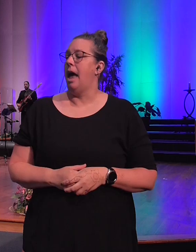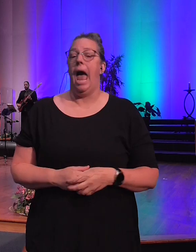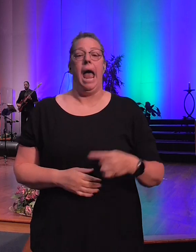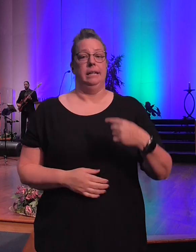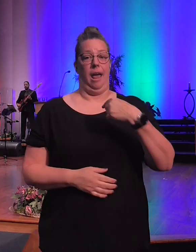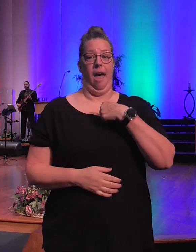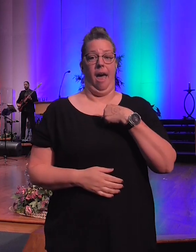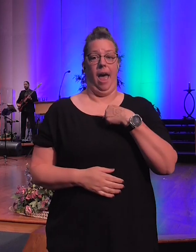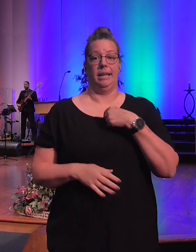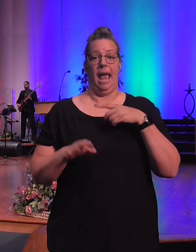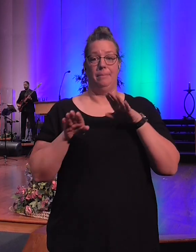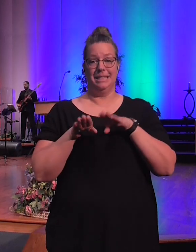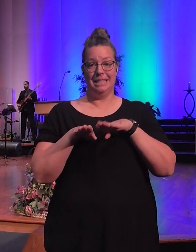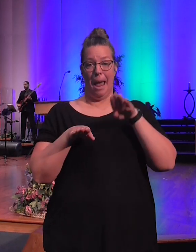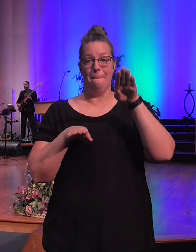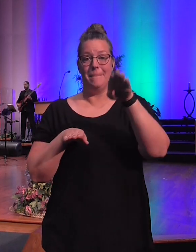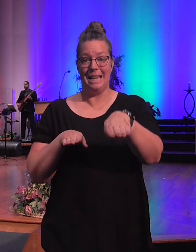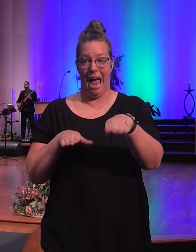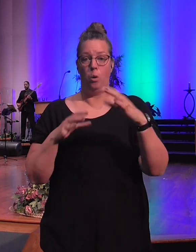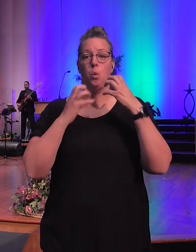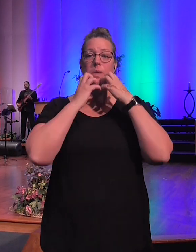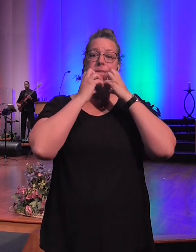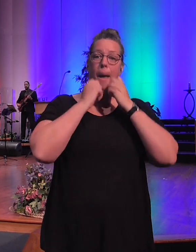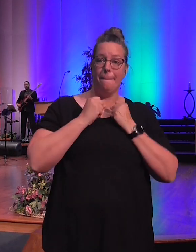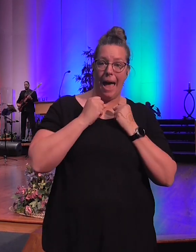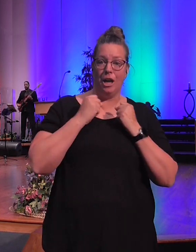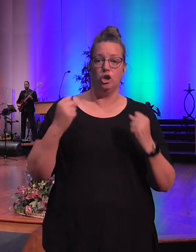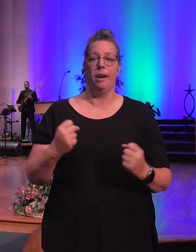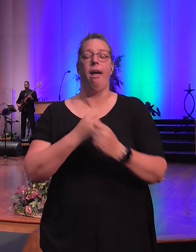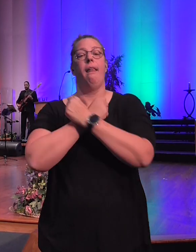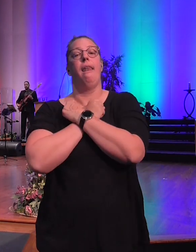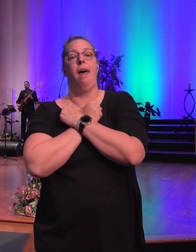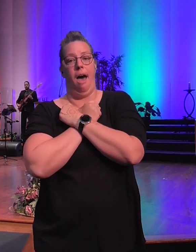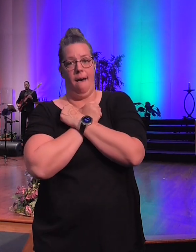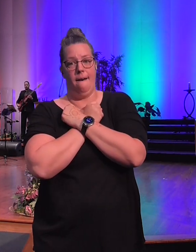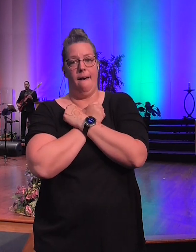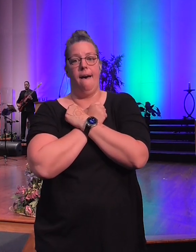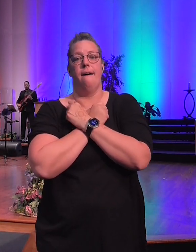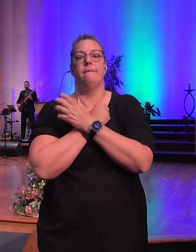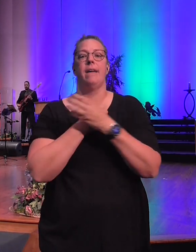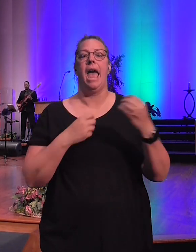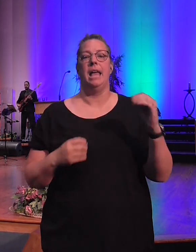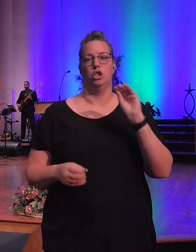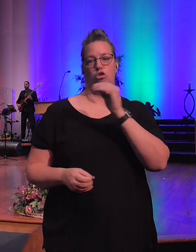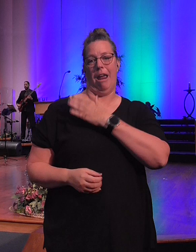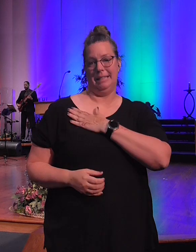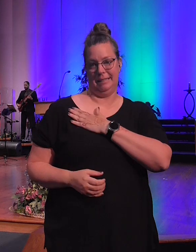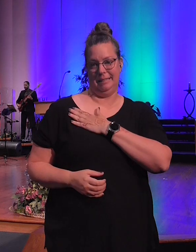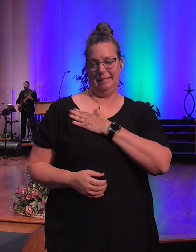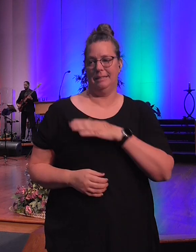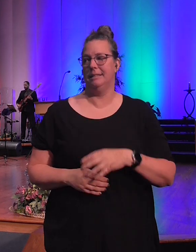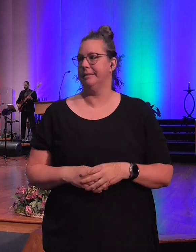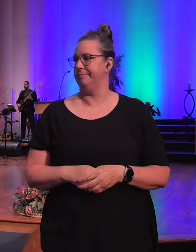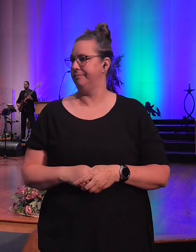And I am stepping out with compassion, love, and grace